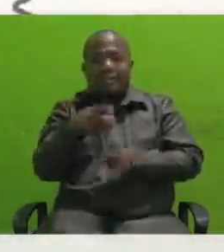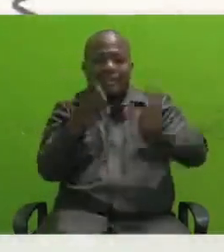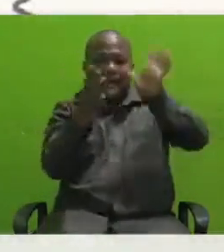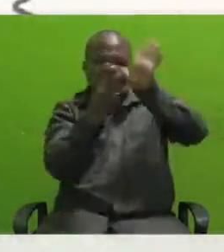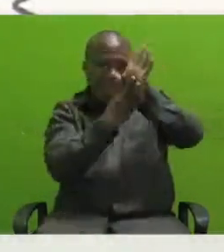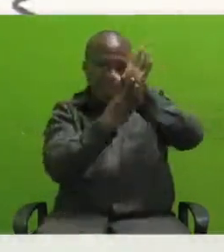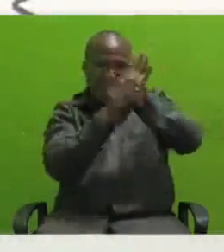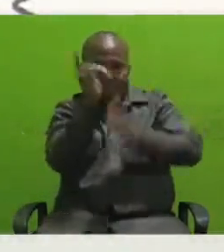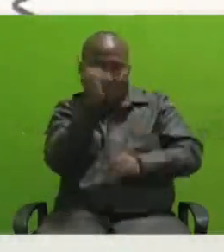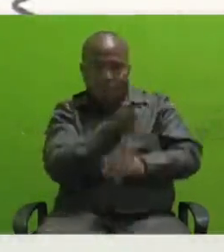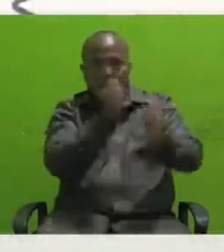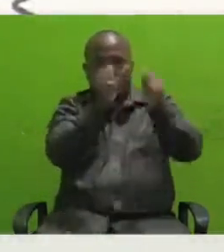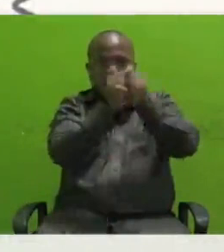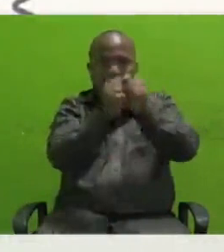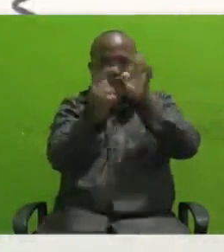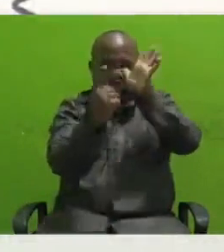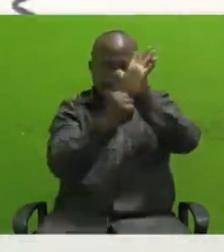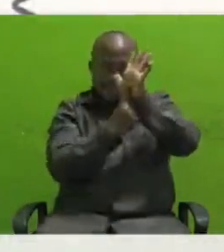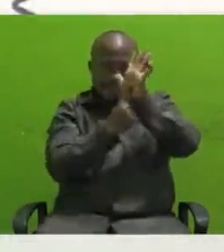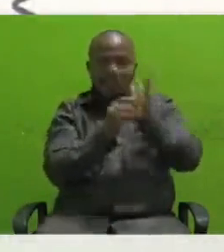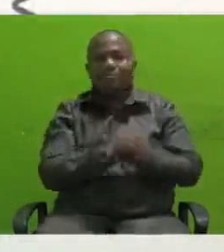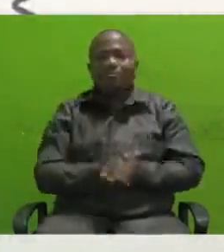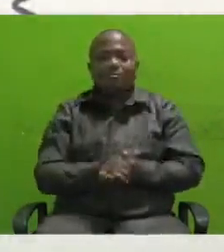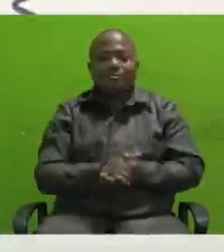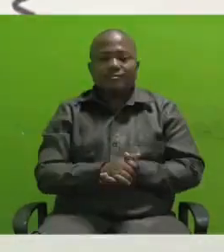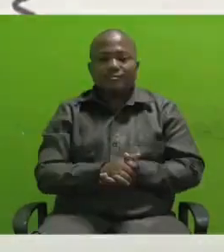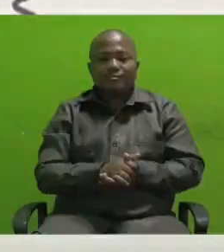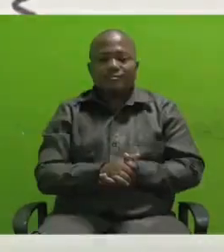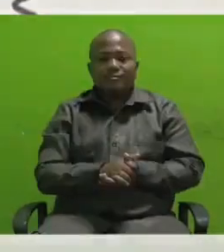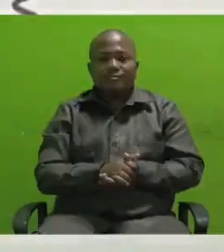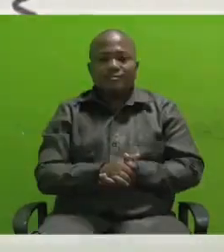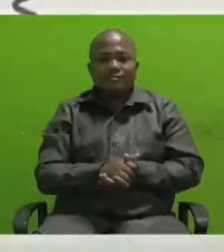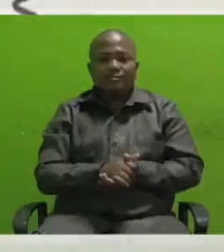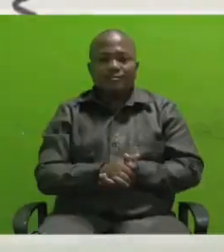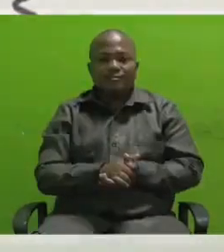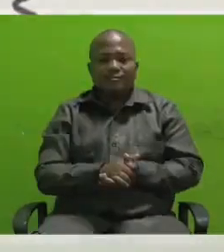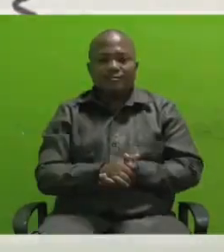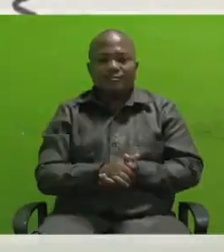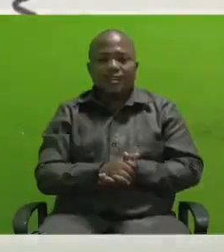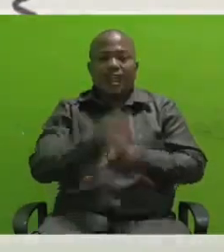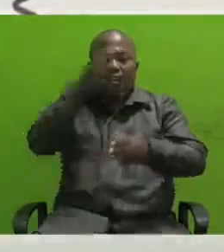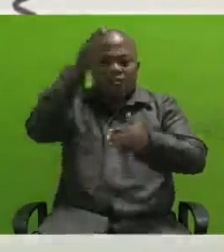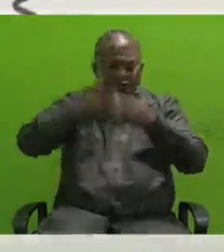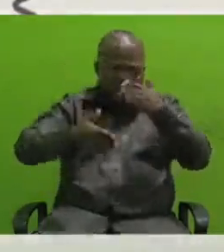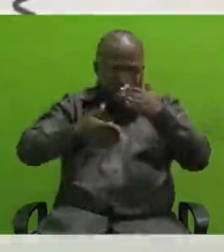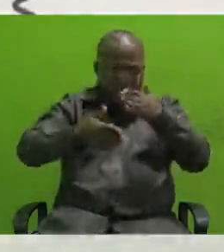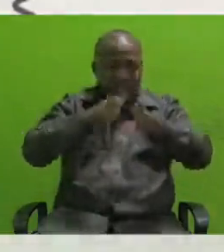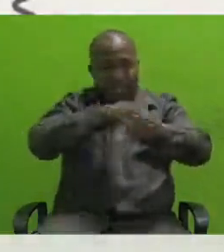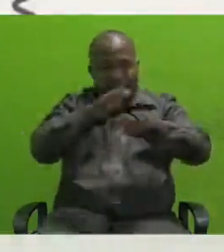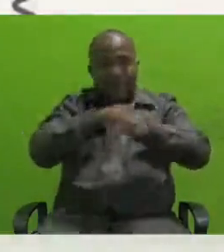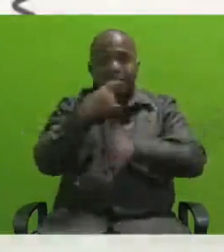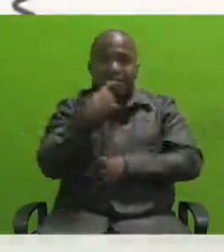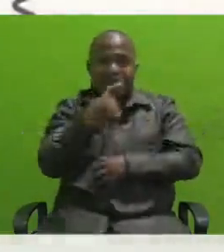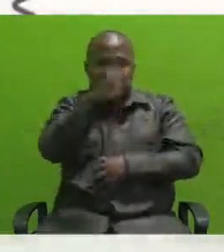of 16. 9 out of 16. And finally, it is our expression